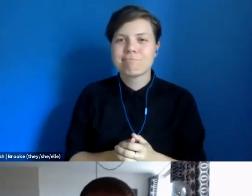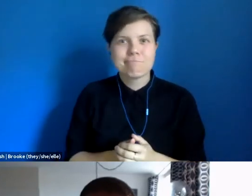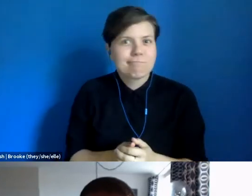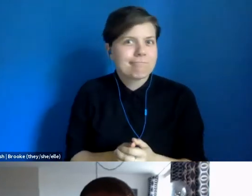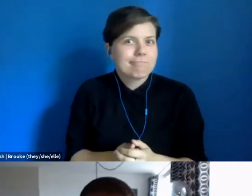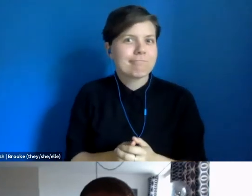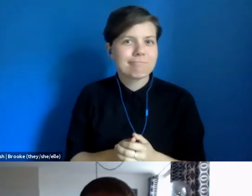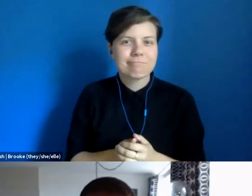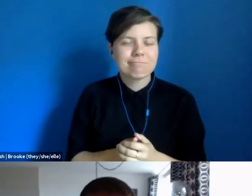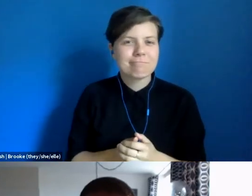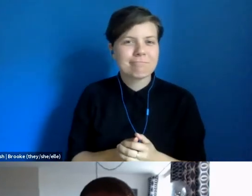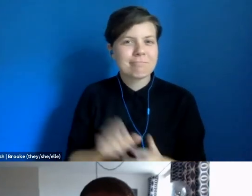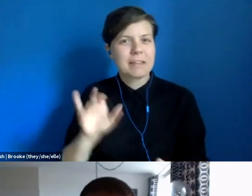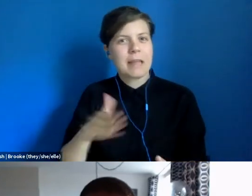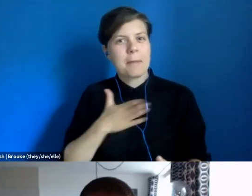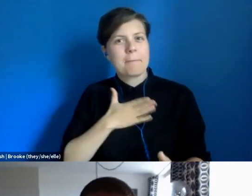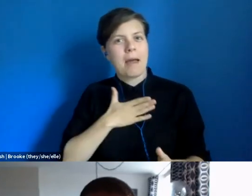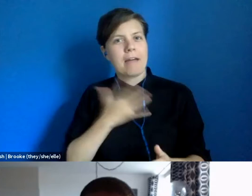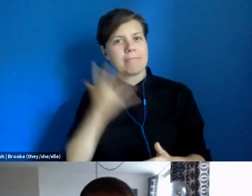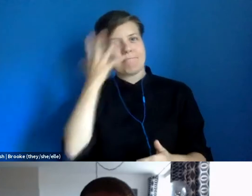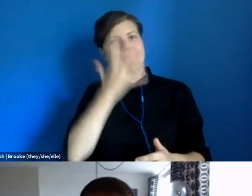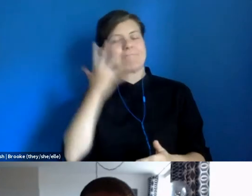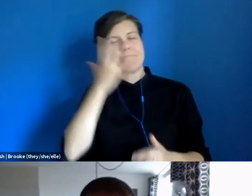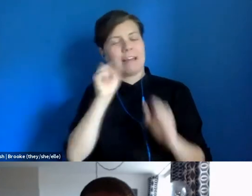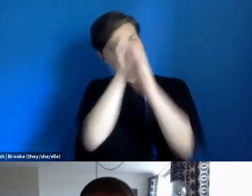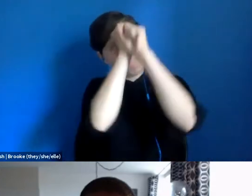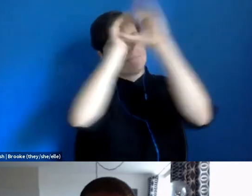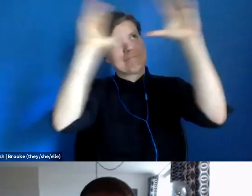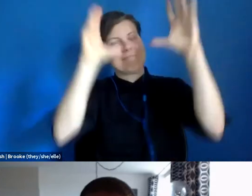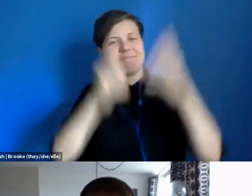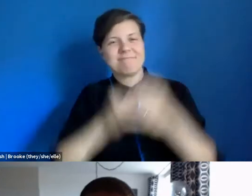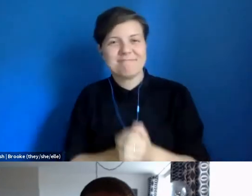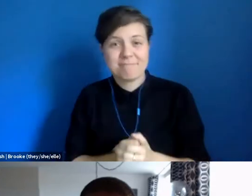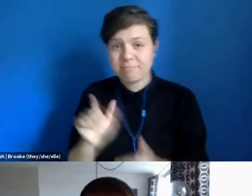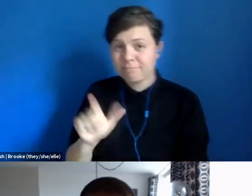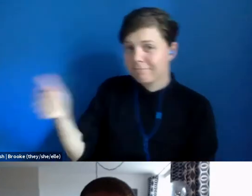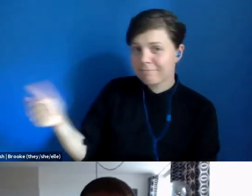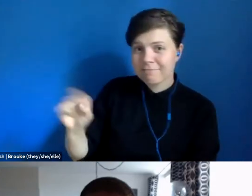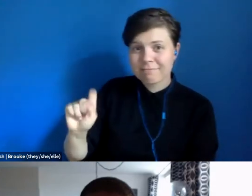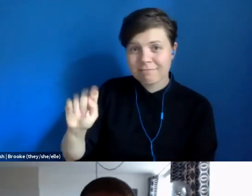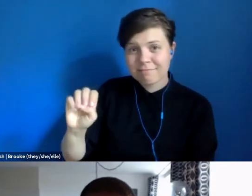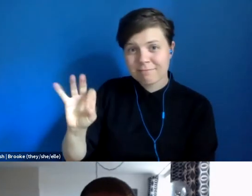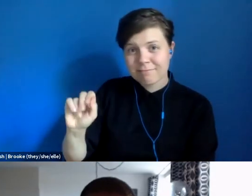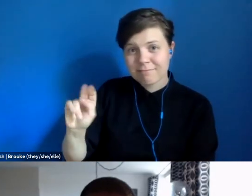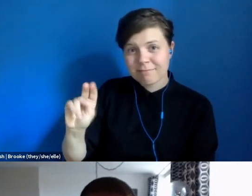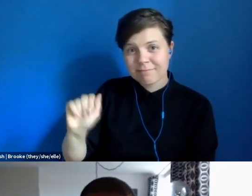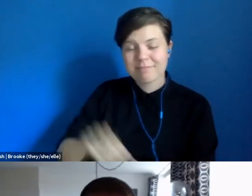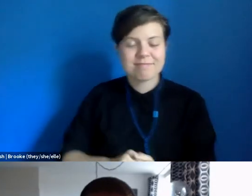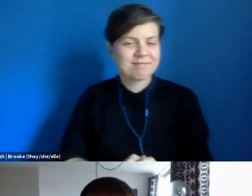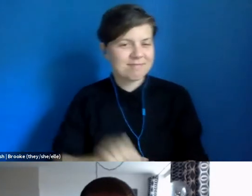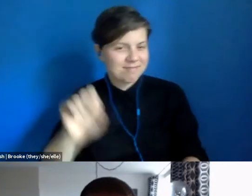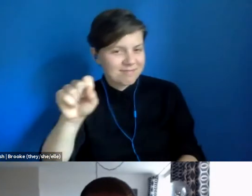I guess that's most of what you need to learn about me. Can I hand over to you, Stefana? Sure, yeah. I'm